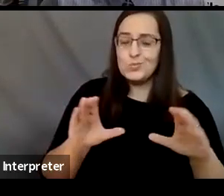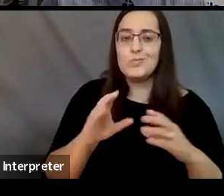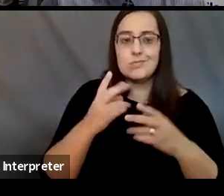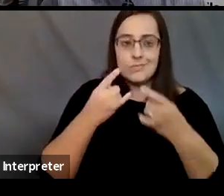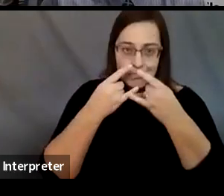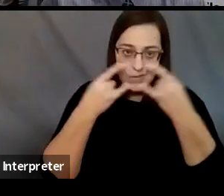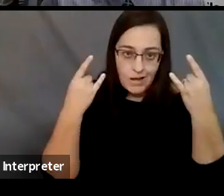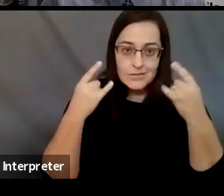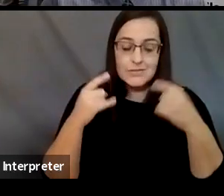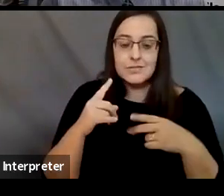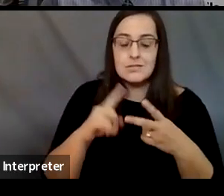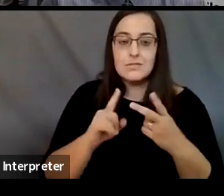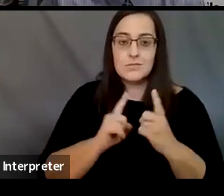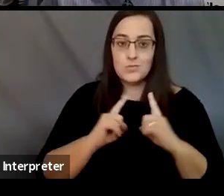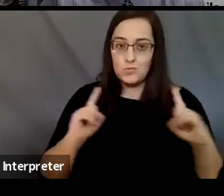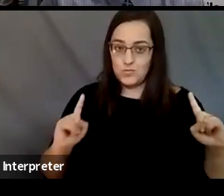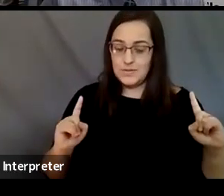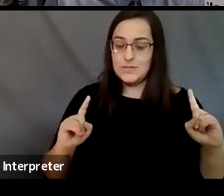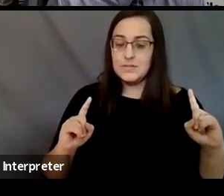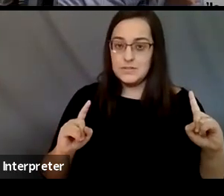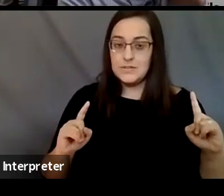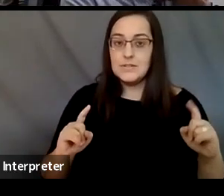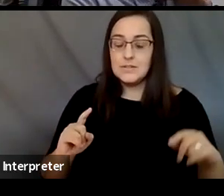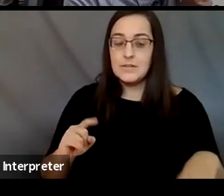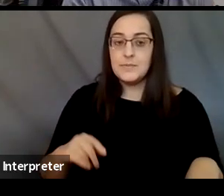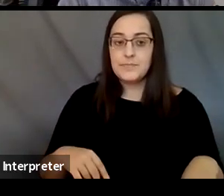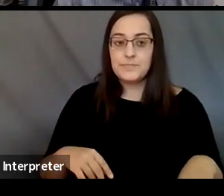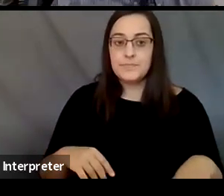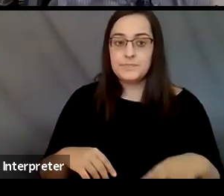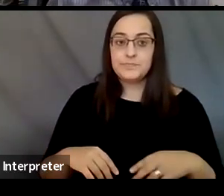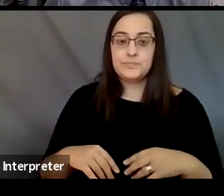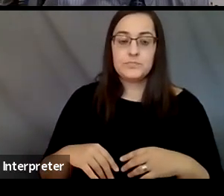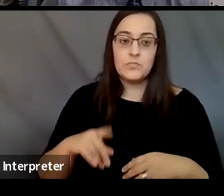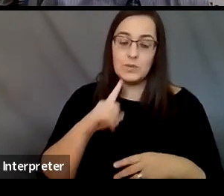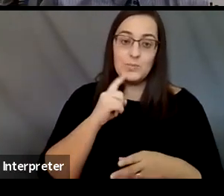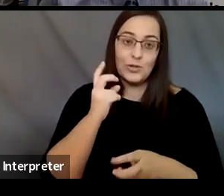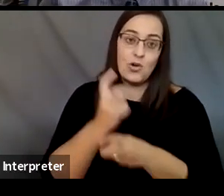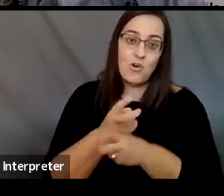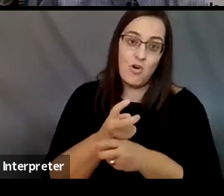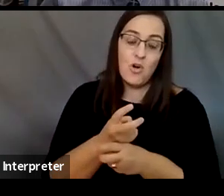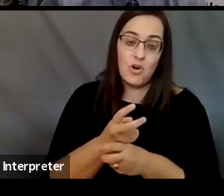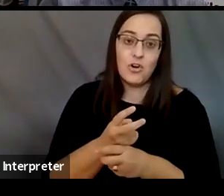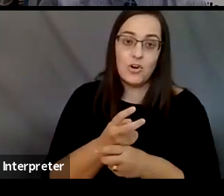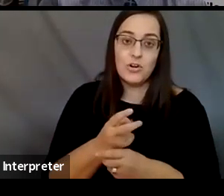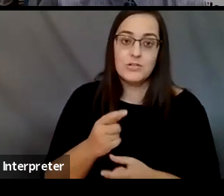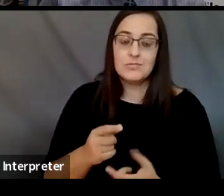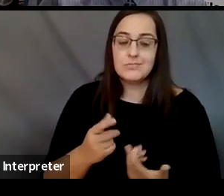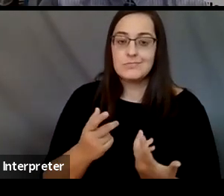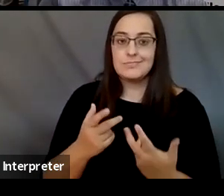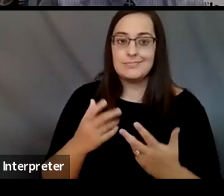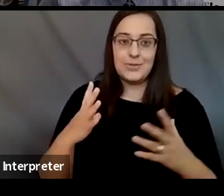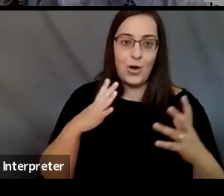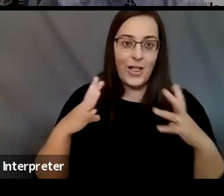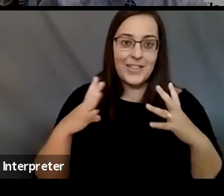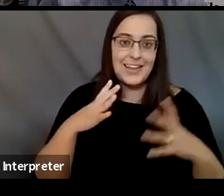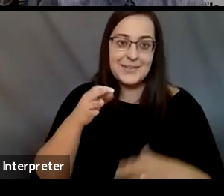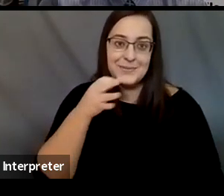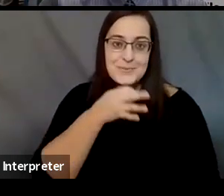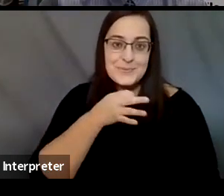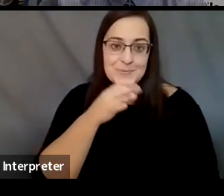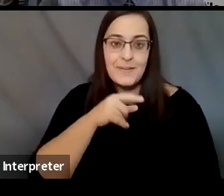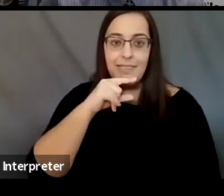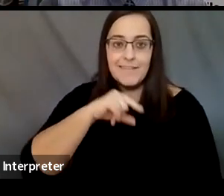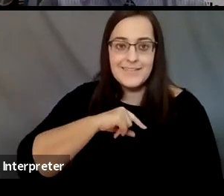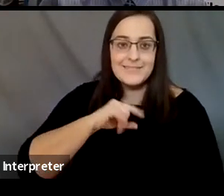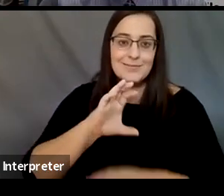and social distancing. This is really hard, especially with the holidays coming up. And